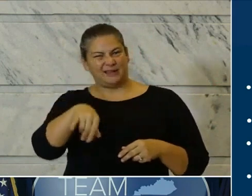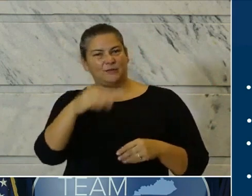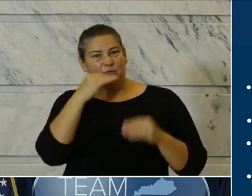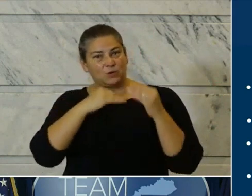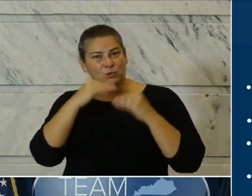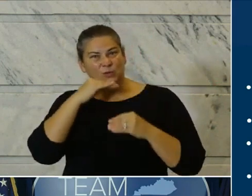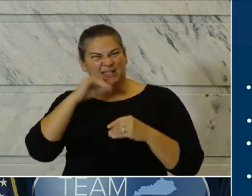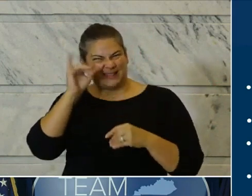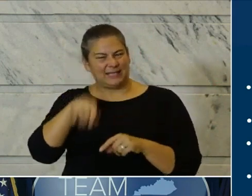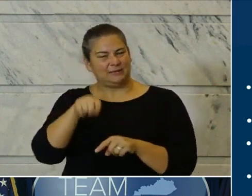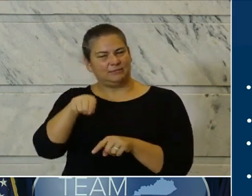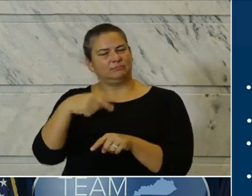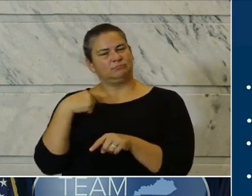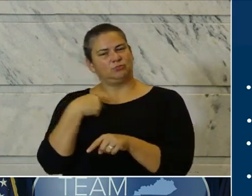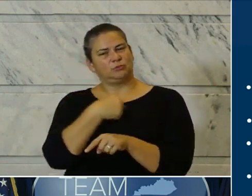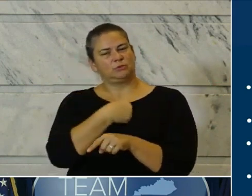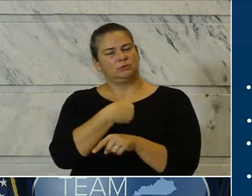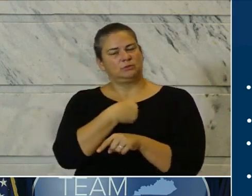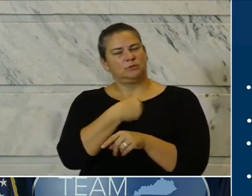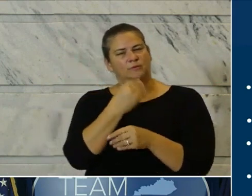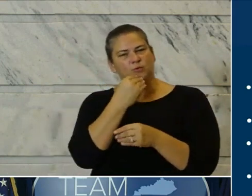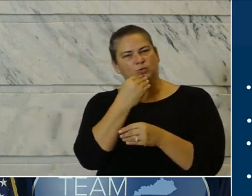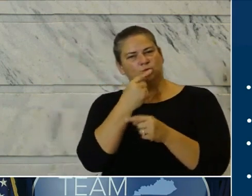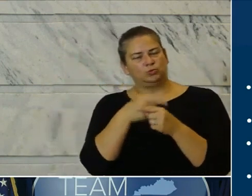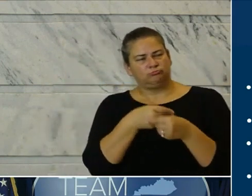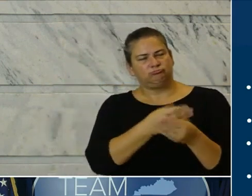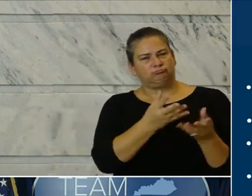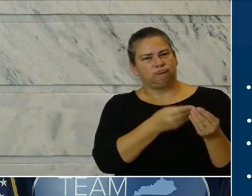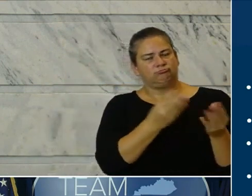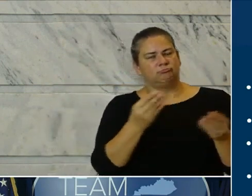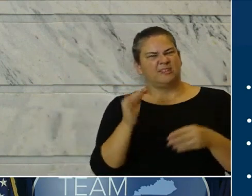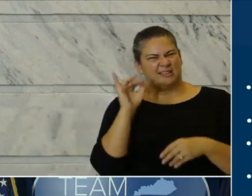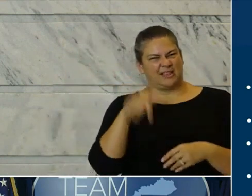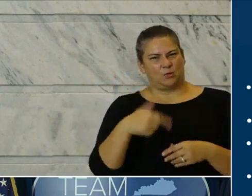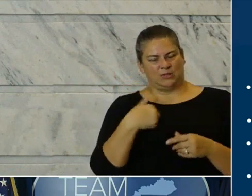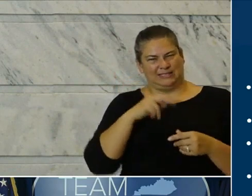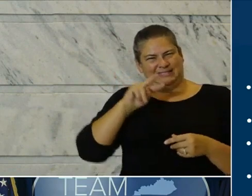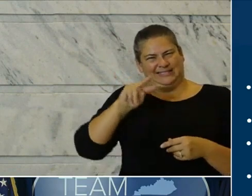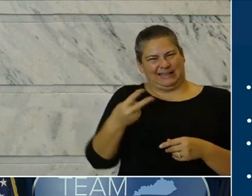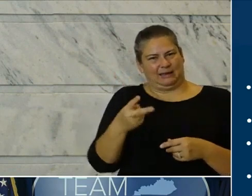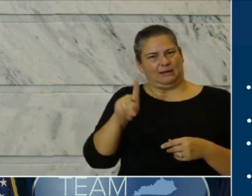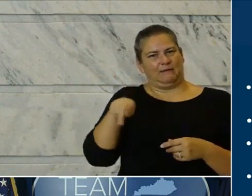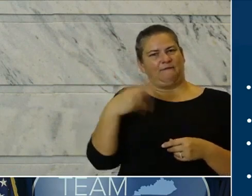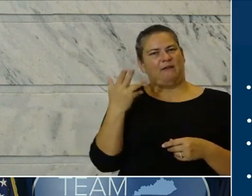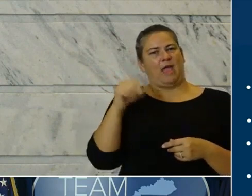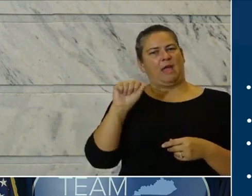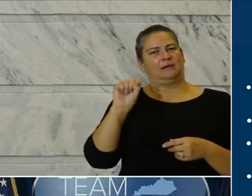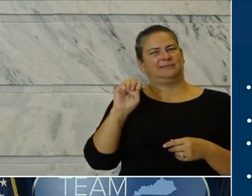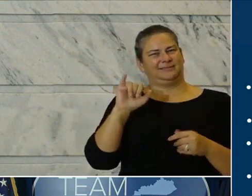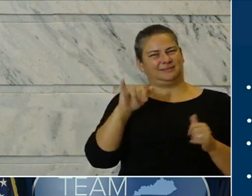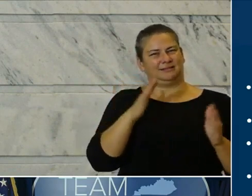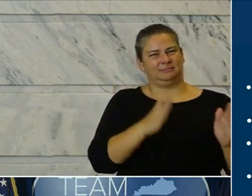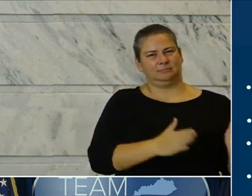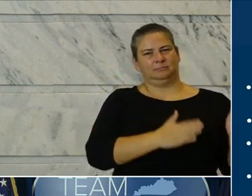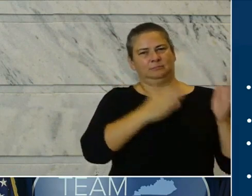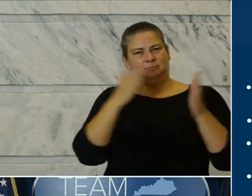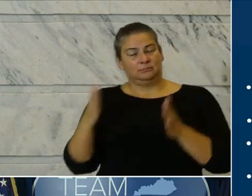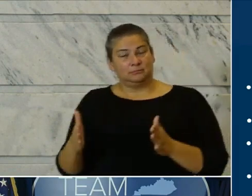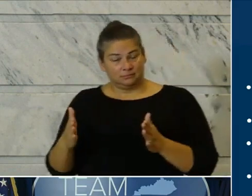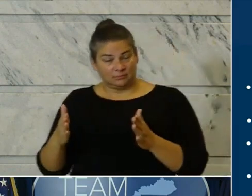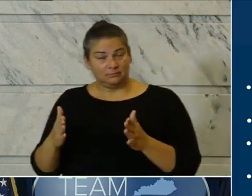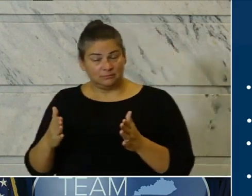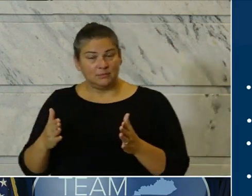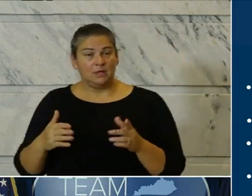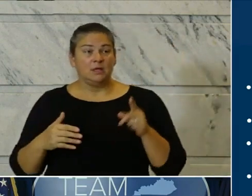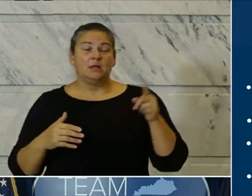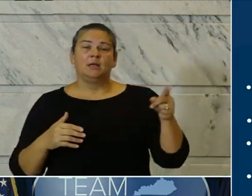What we've done is we've again worked with our partners in the Department of Education. They have provided us with information